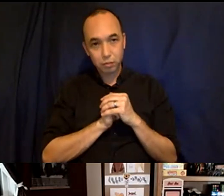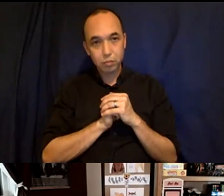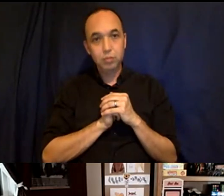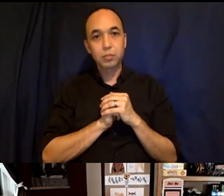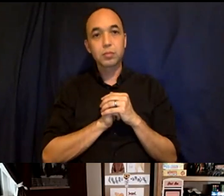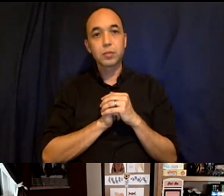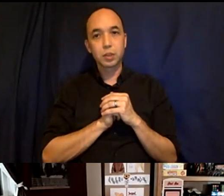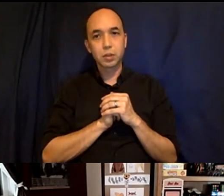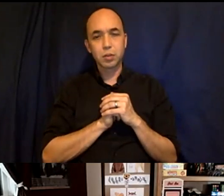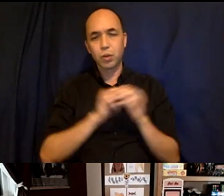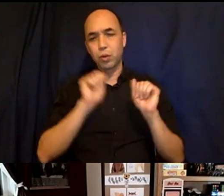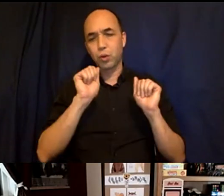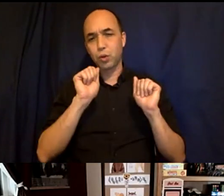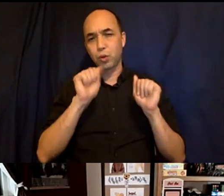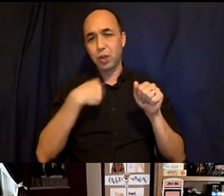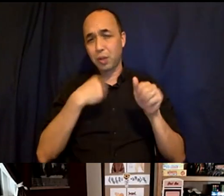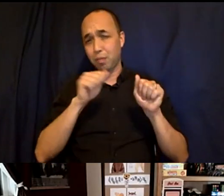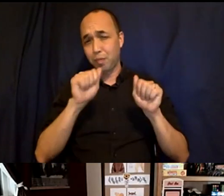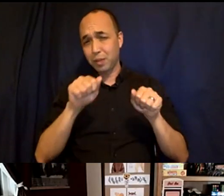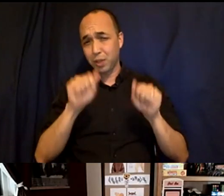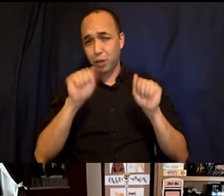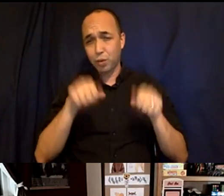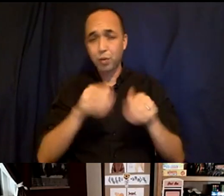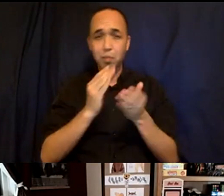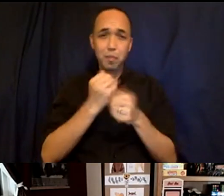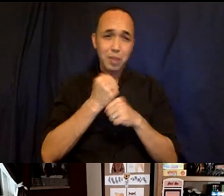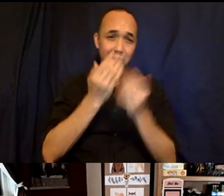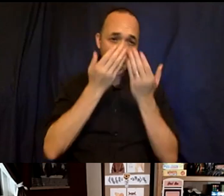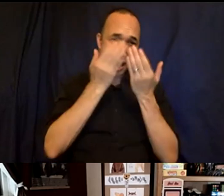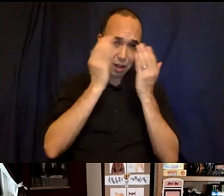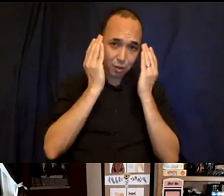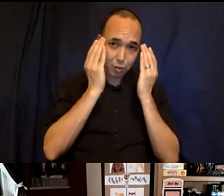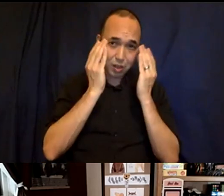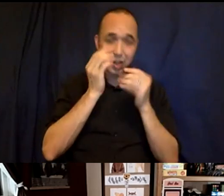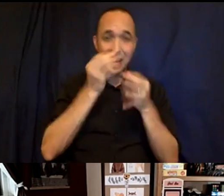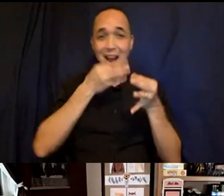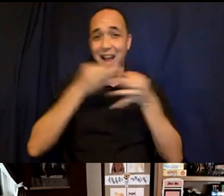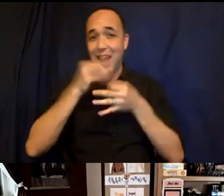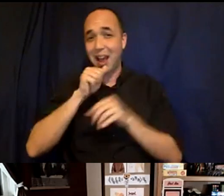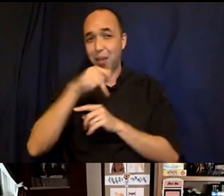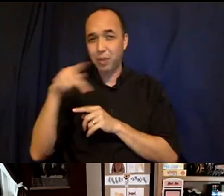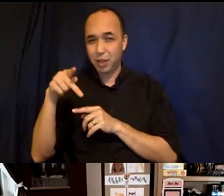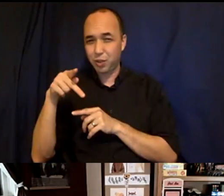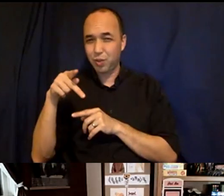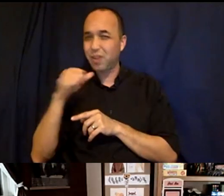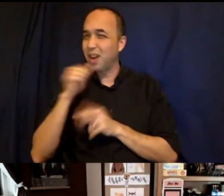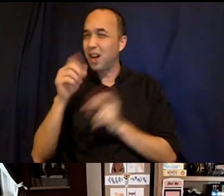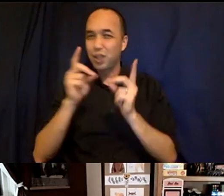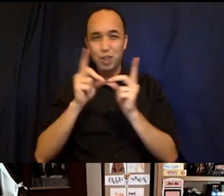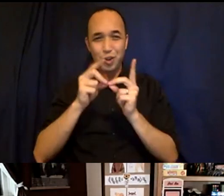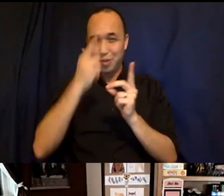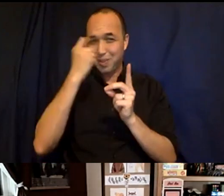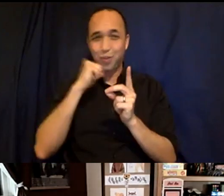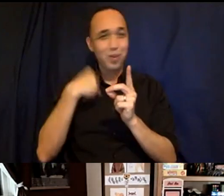Could I potentially make a Halloween themed appetizer instead of dessert? Because those are the ingredients I have on